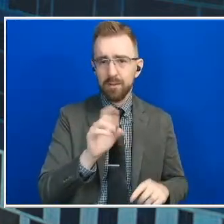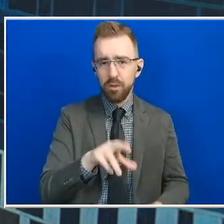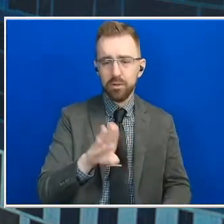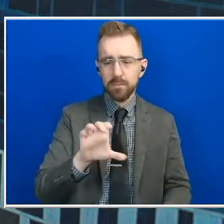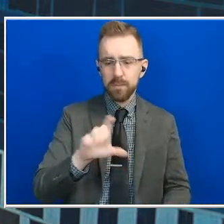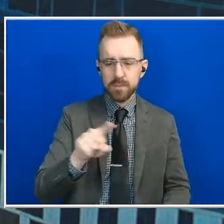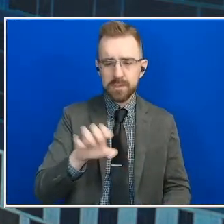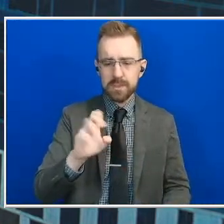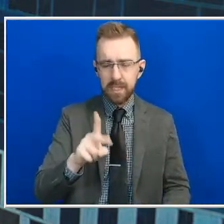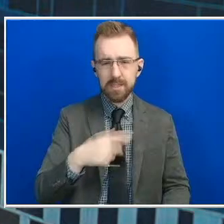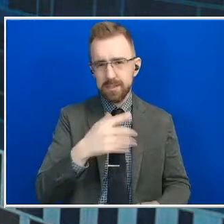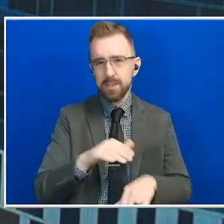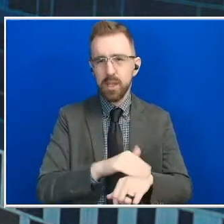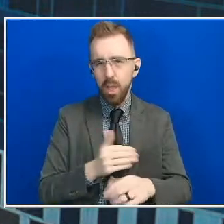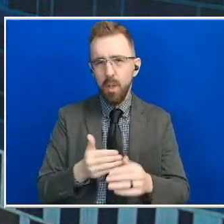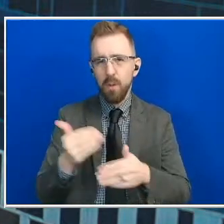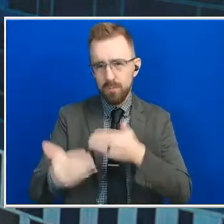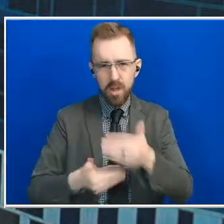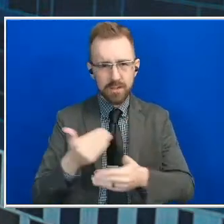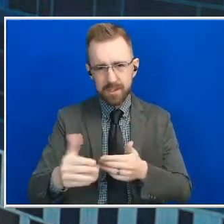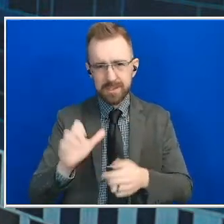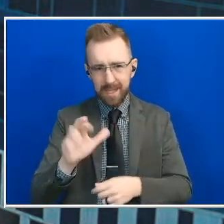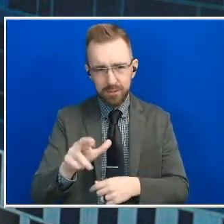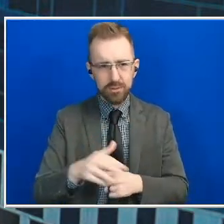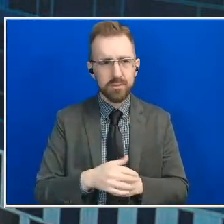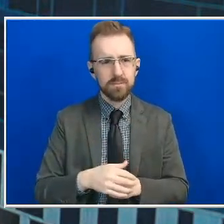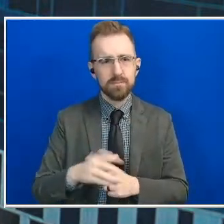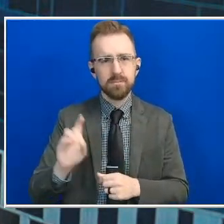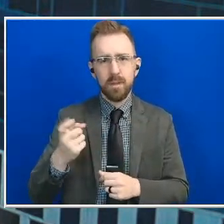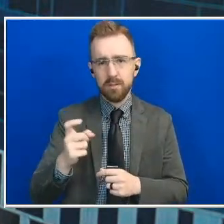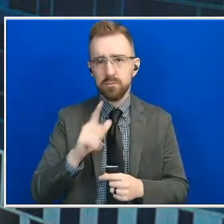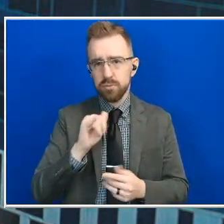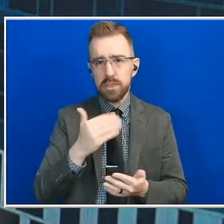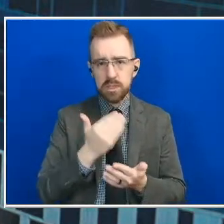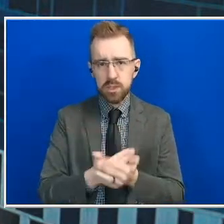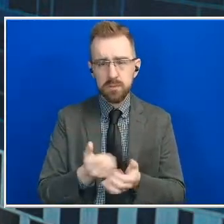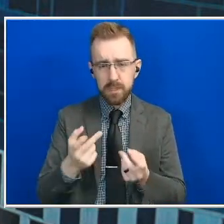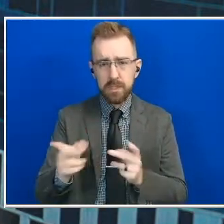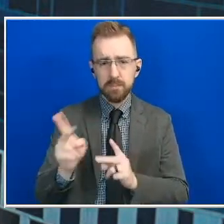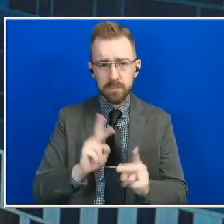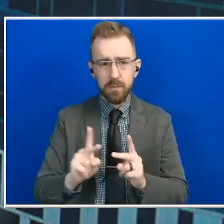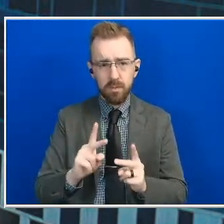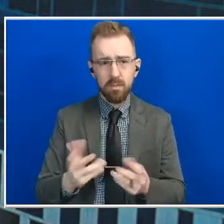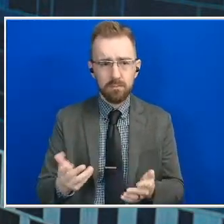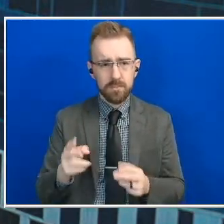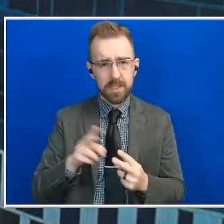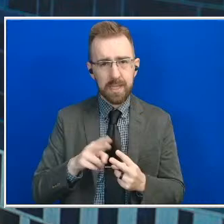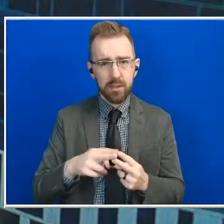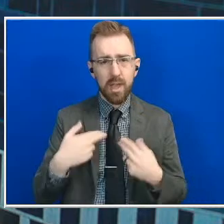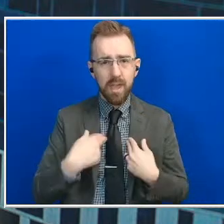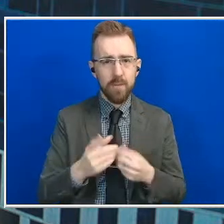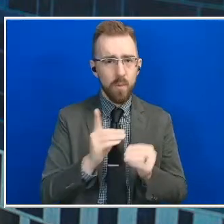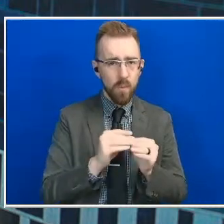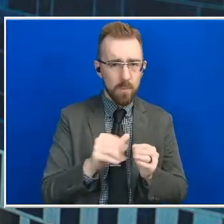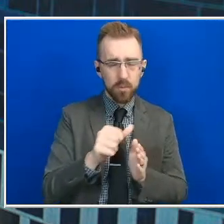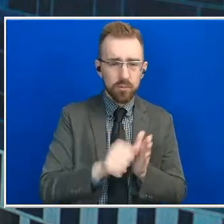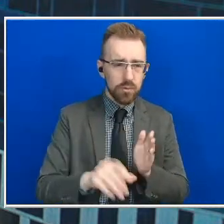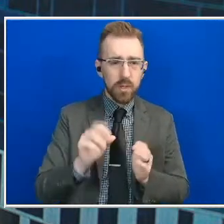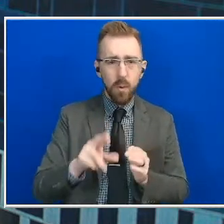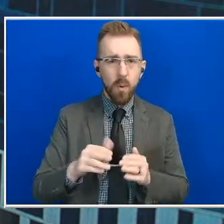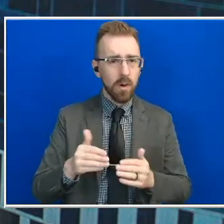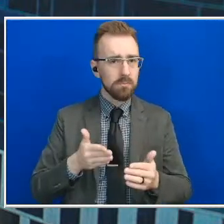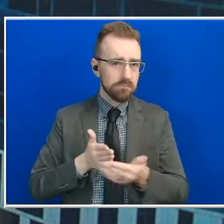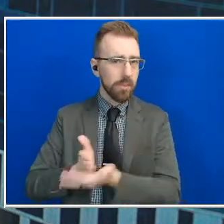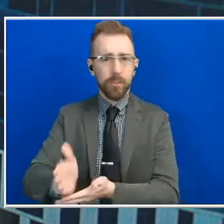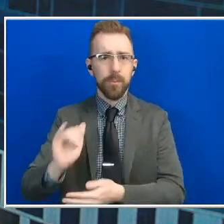slow-growing cancer. The prognosis is really good. A lot of people, either just have to have one more surgery or they just make it all the way. As long